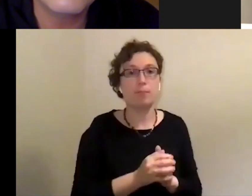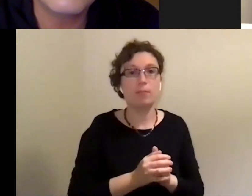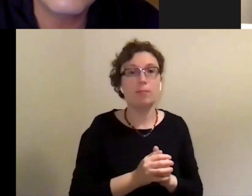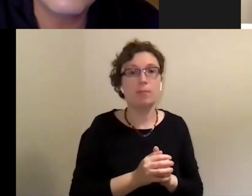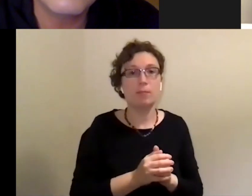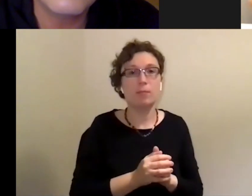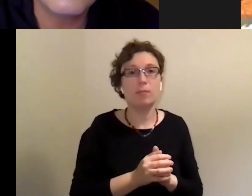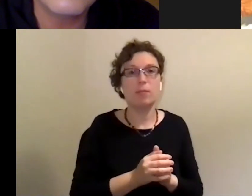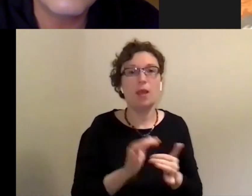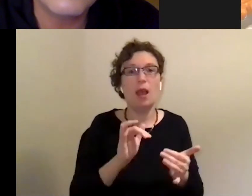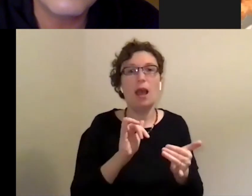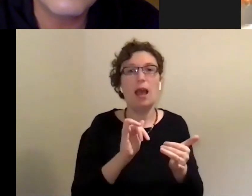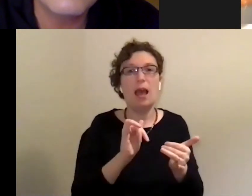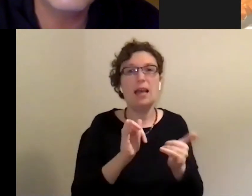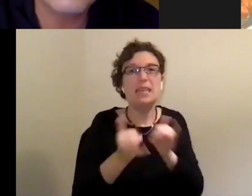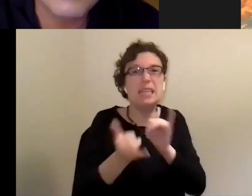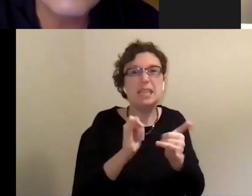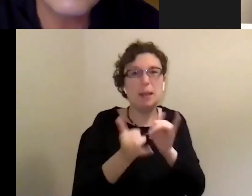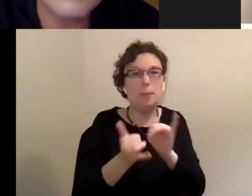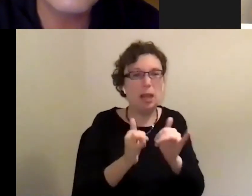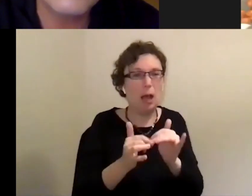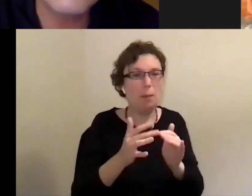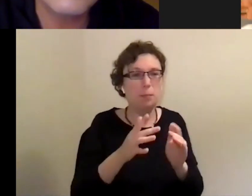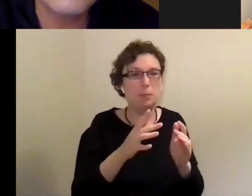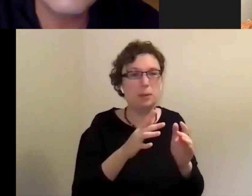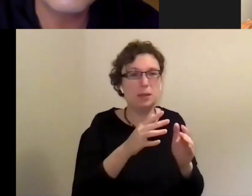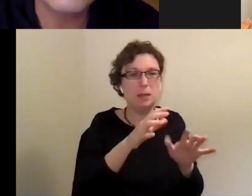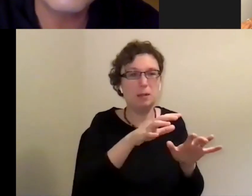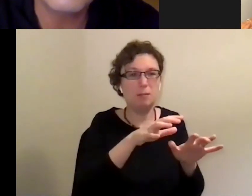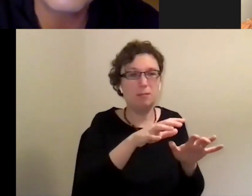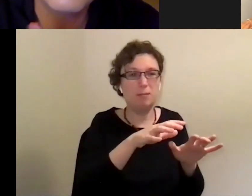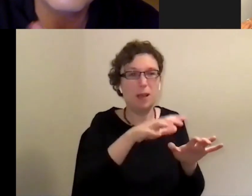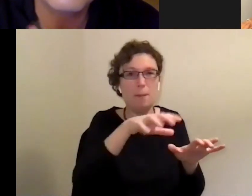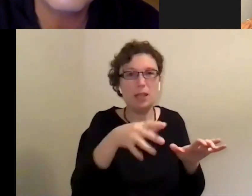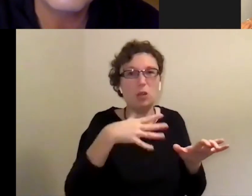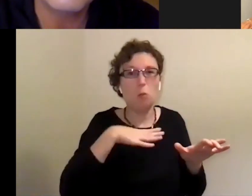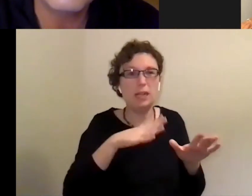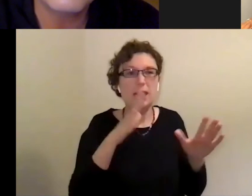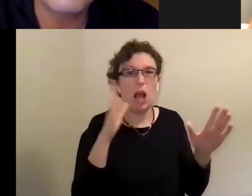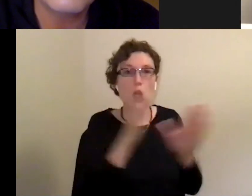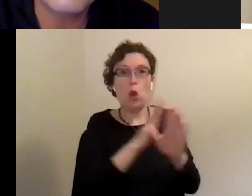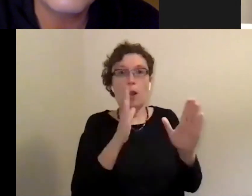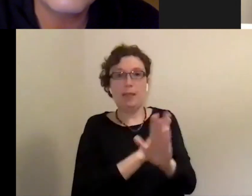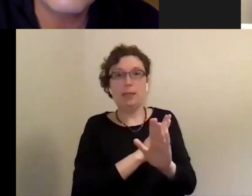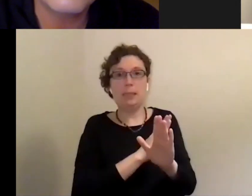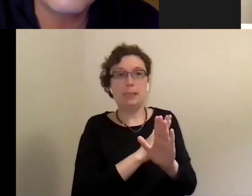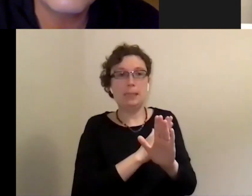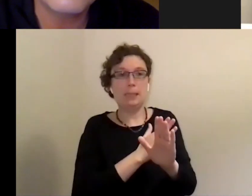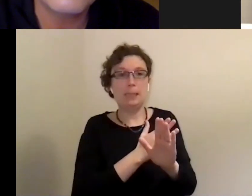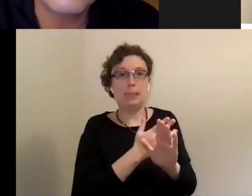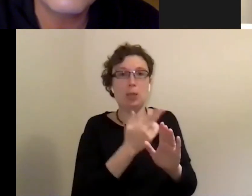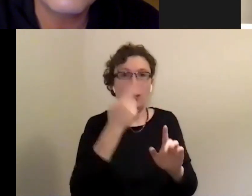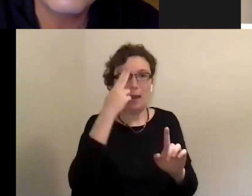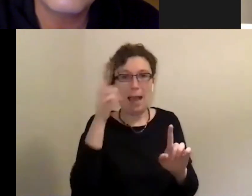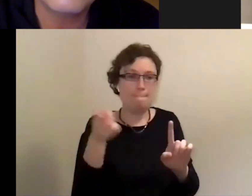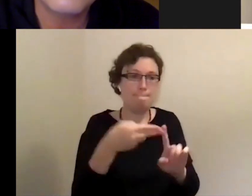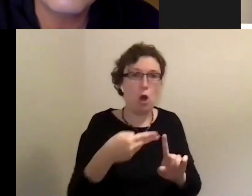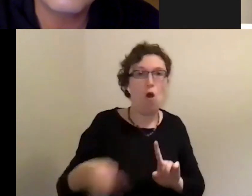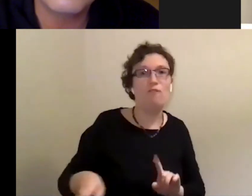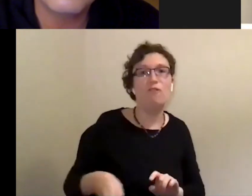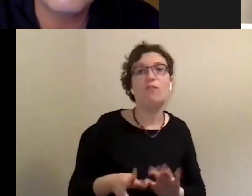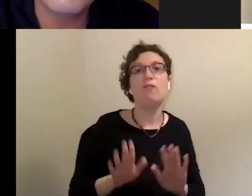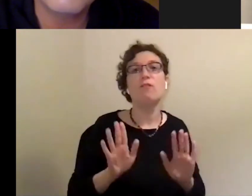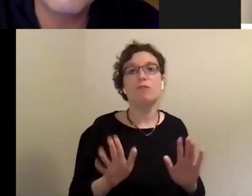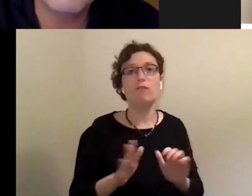anonymous experiences, just like storytelling, basically, or for example, when you mentioned something in history, rather than being like, I know this person,